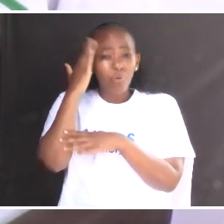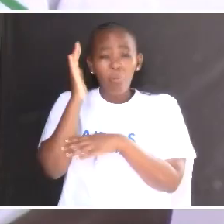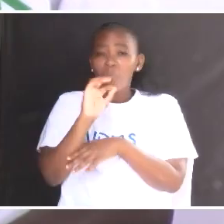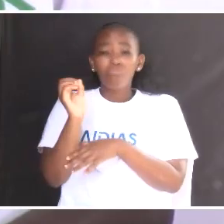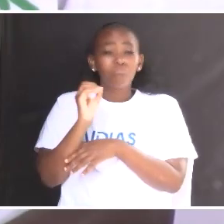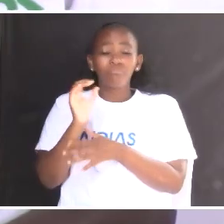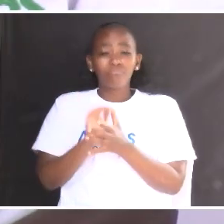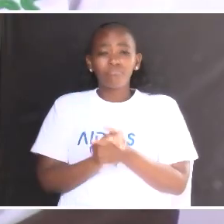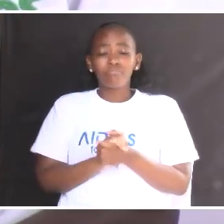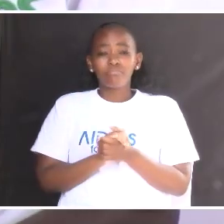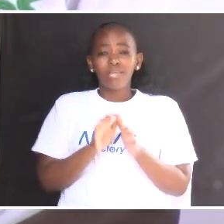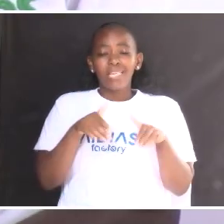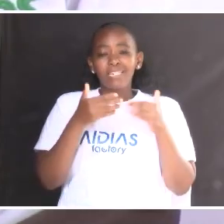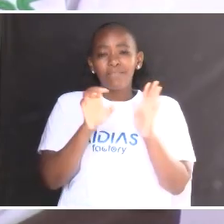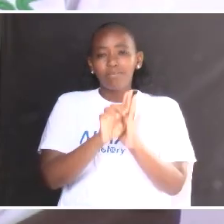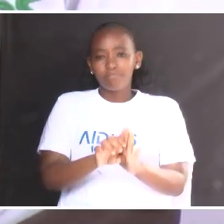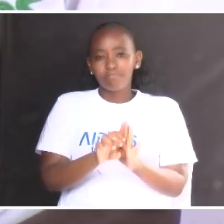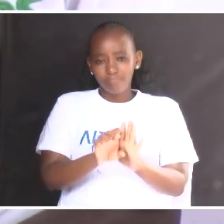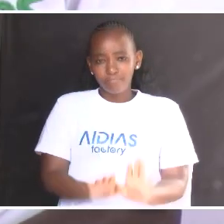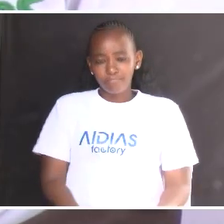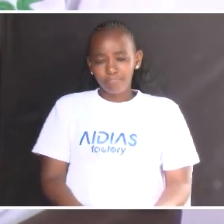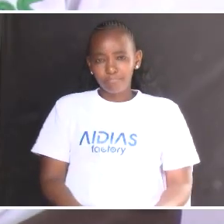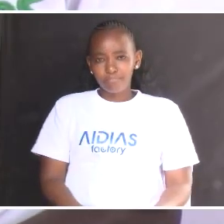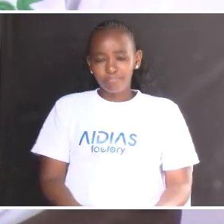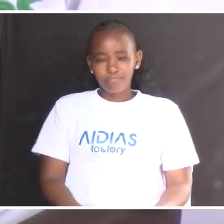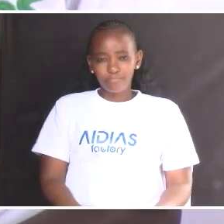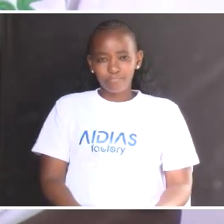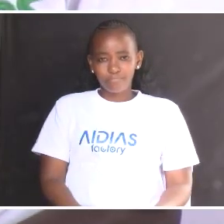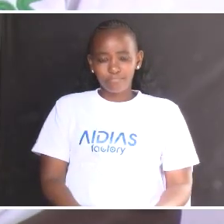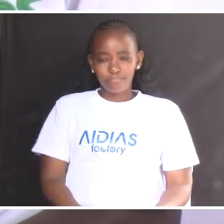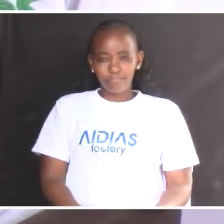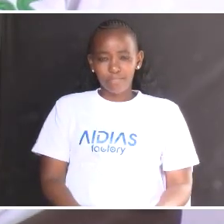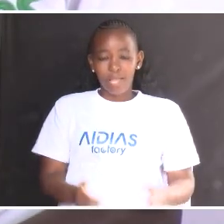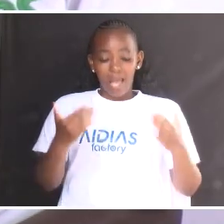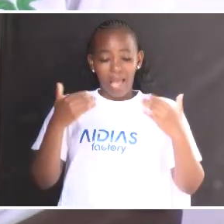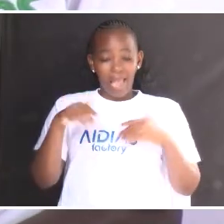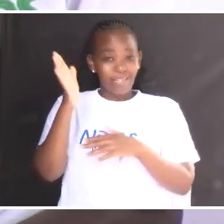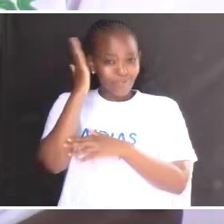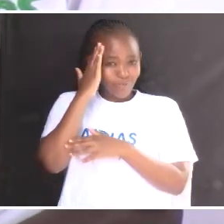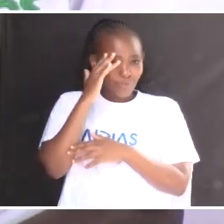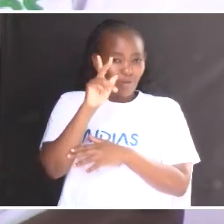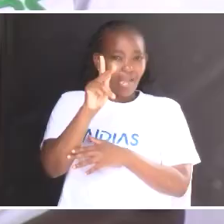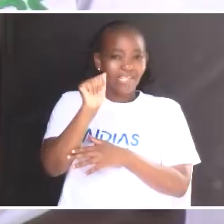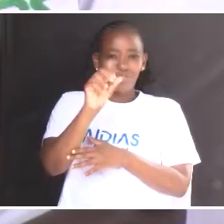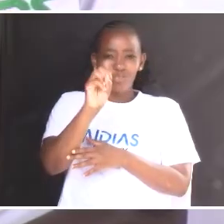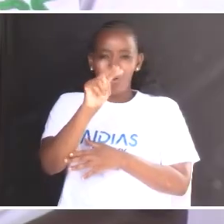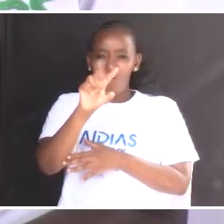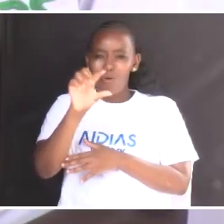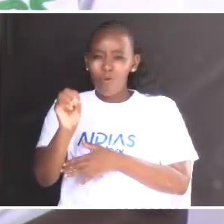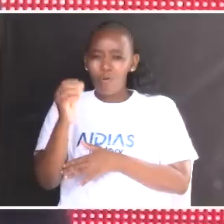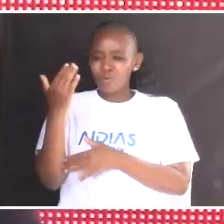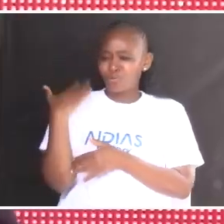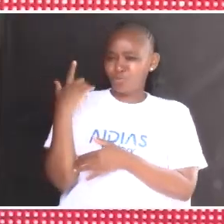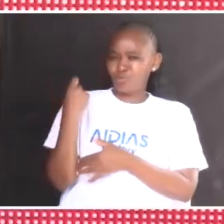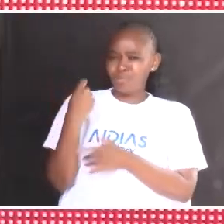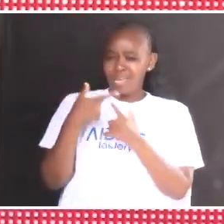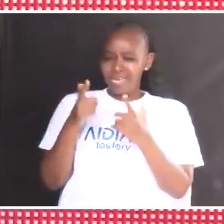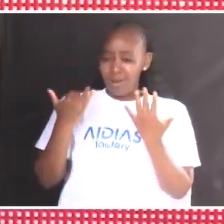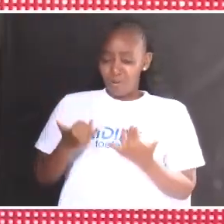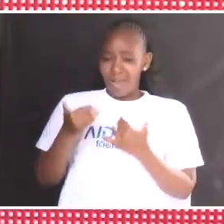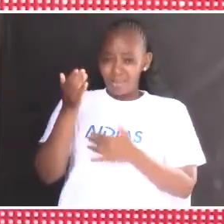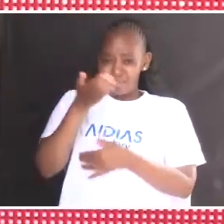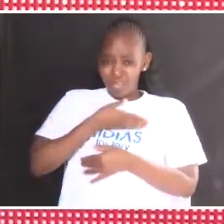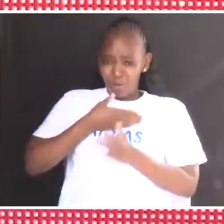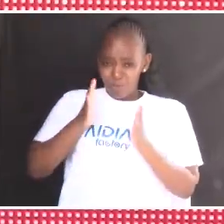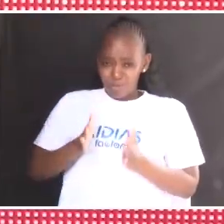political, I'm just giving an example for instructive purposes. Mimi nilijua Kasongo juzi. And now I even know the author of that particular